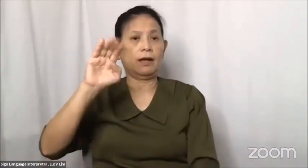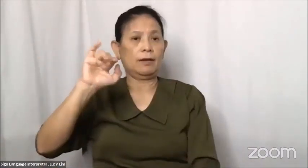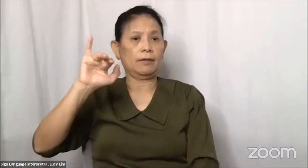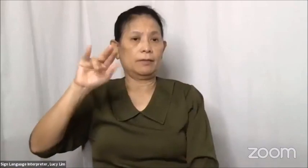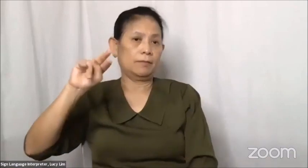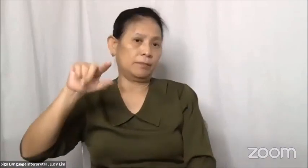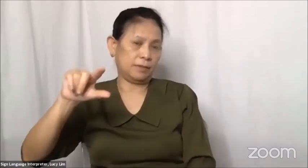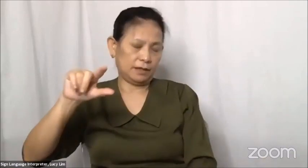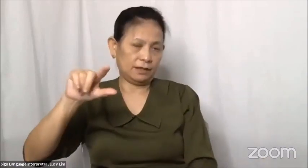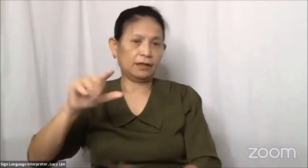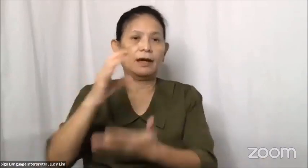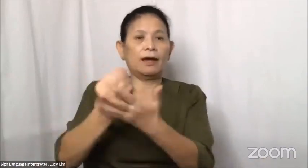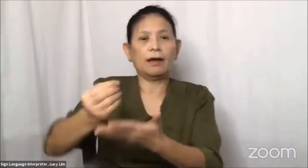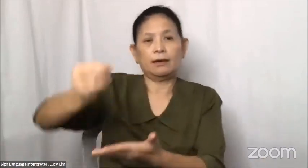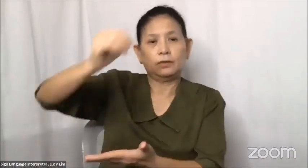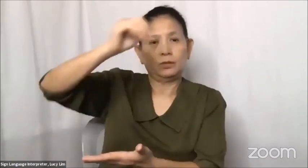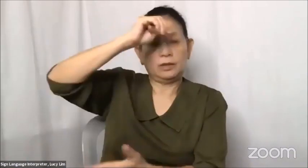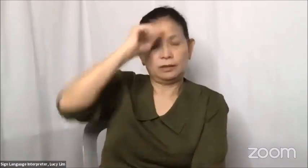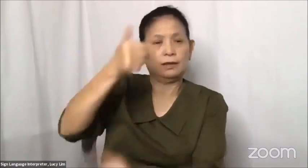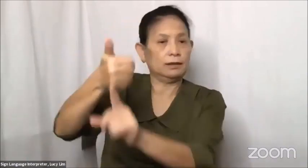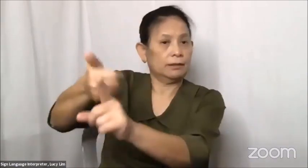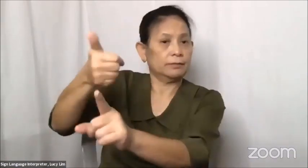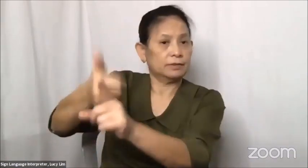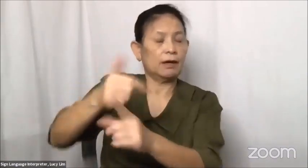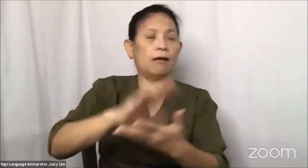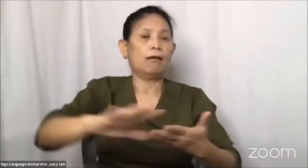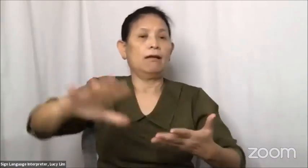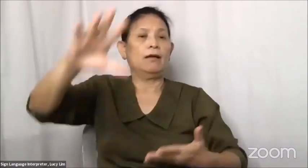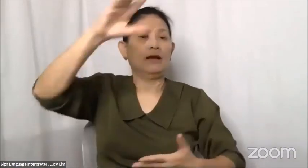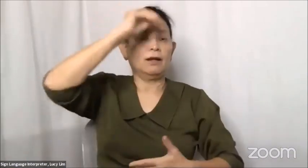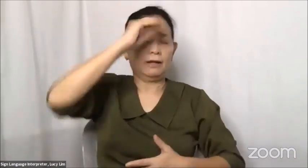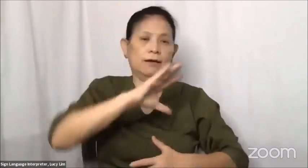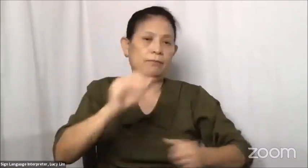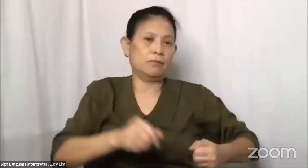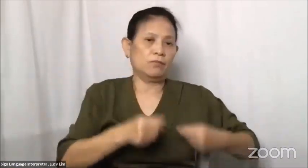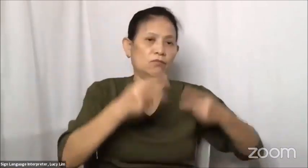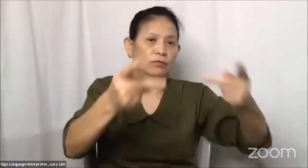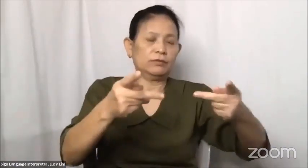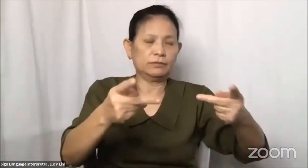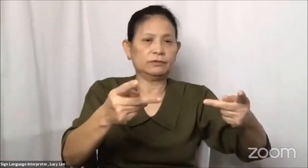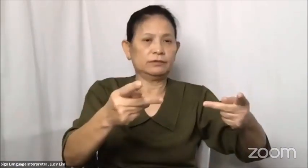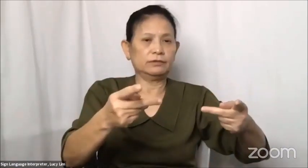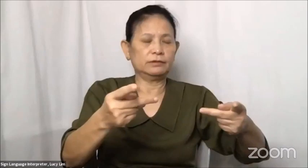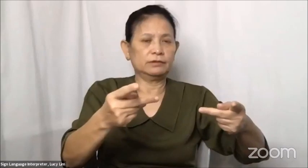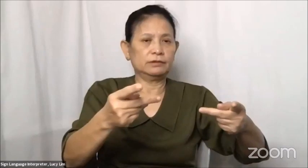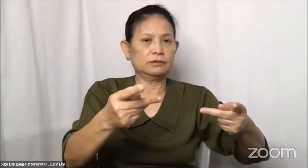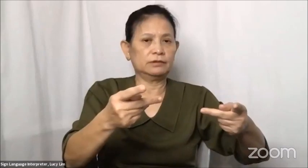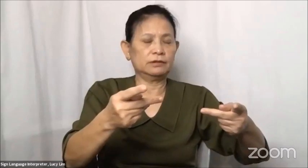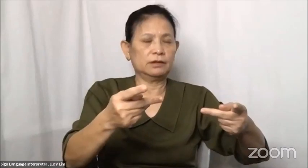scenario, educating themselves, learning, as well as providing them a content not just about